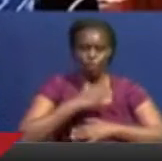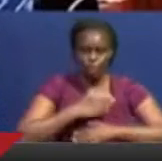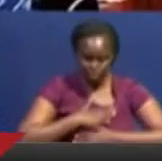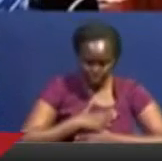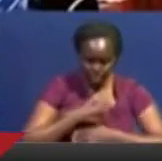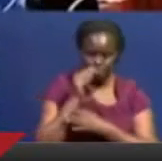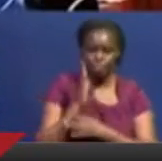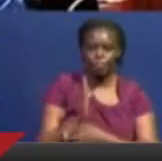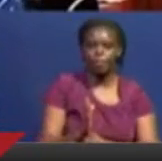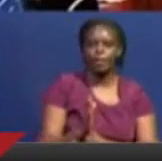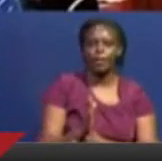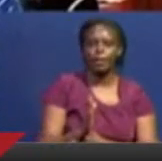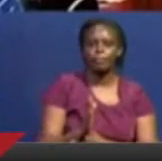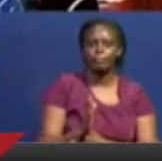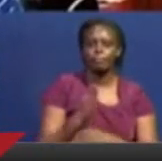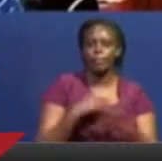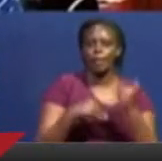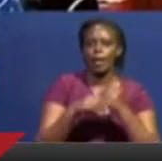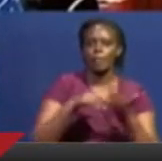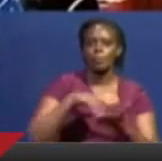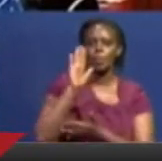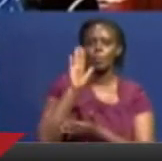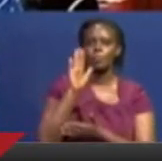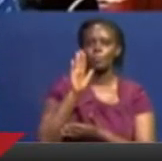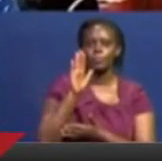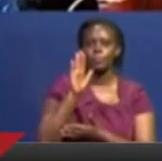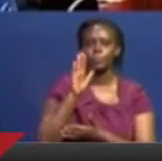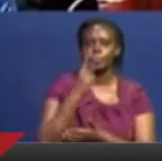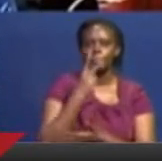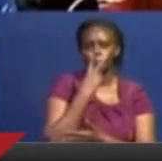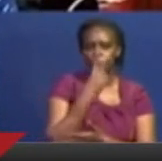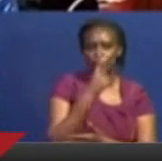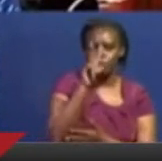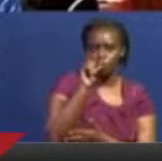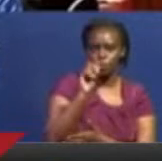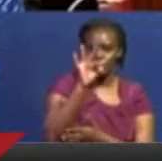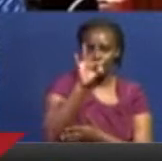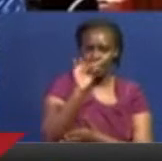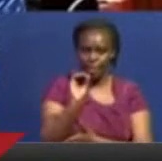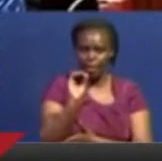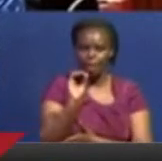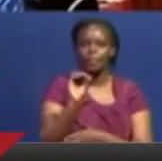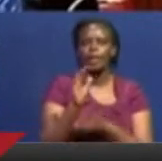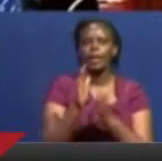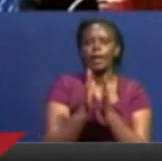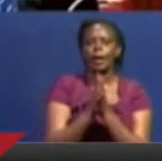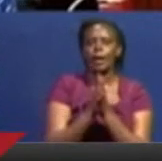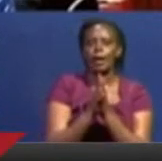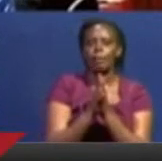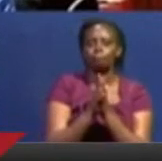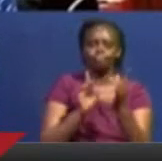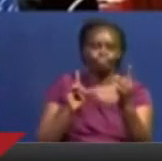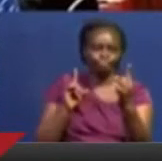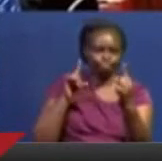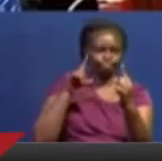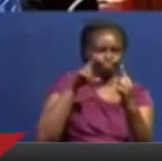Honorable Speaker, in addition, Vision 2030 aims